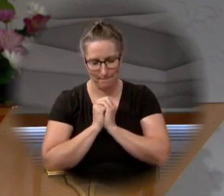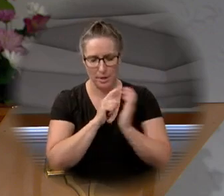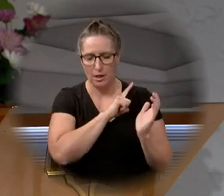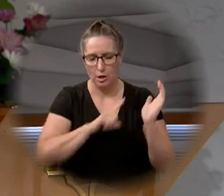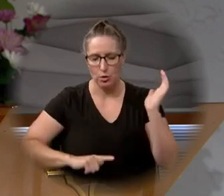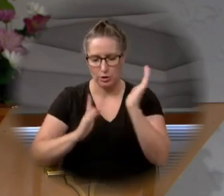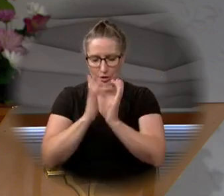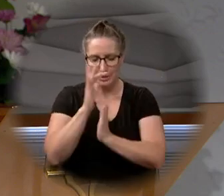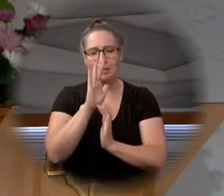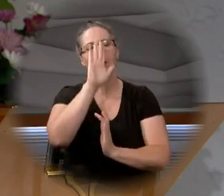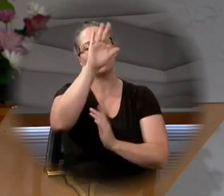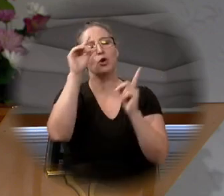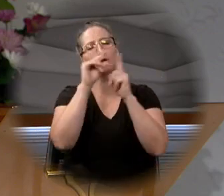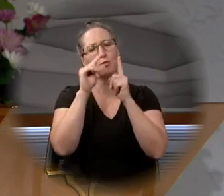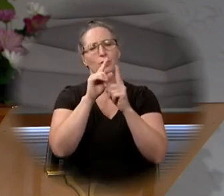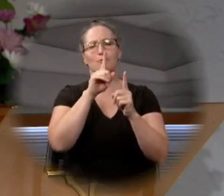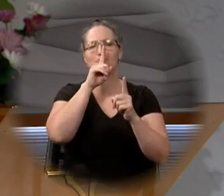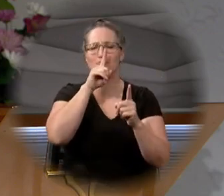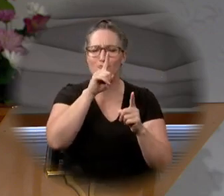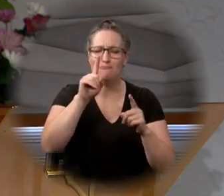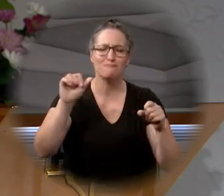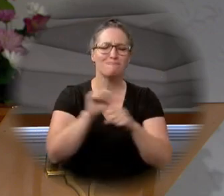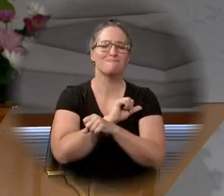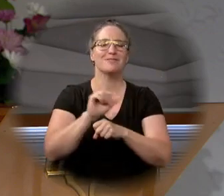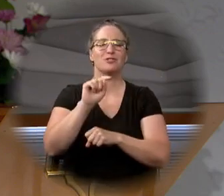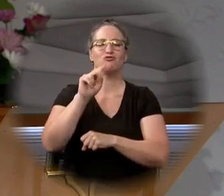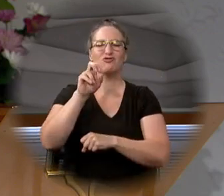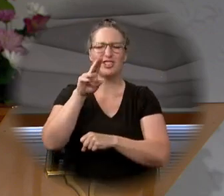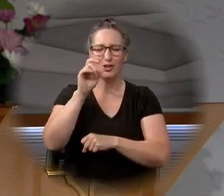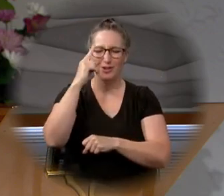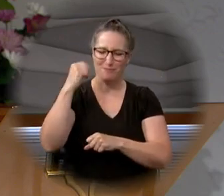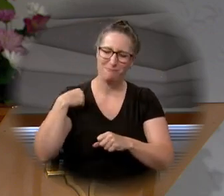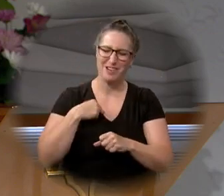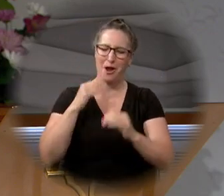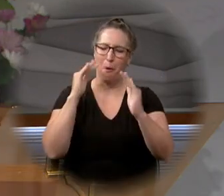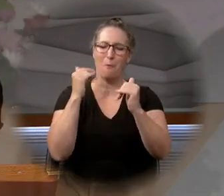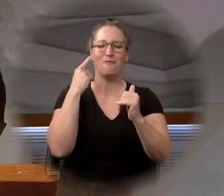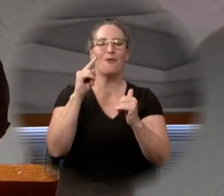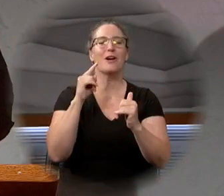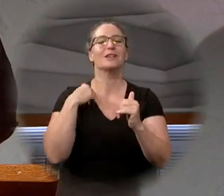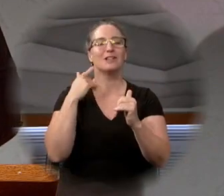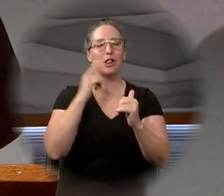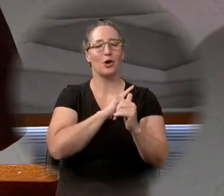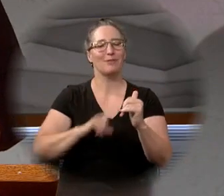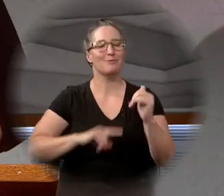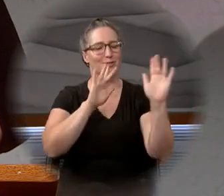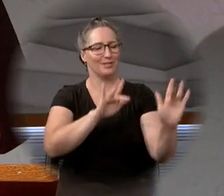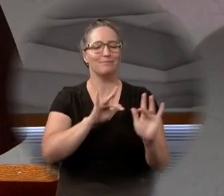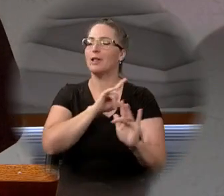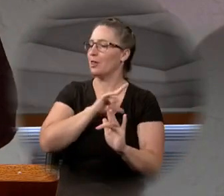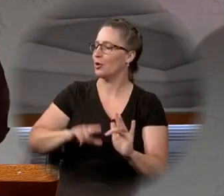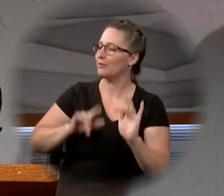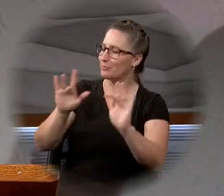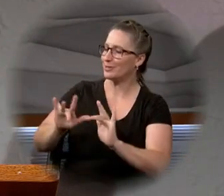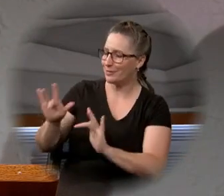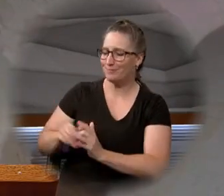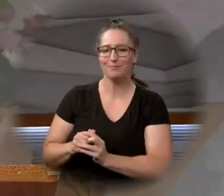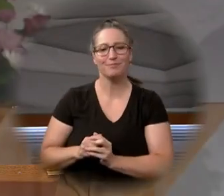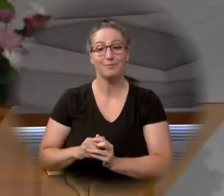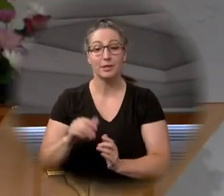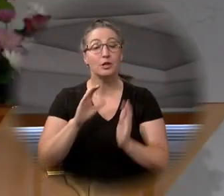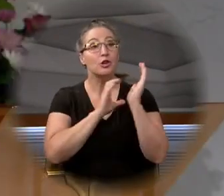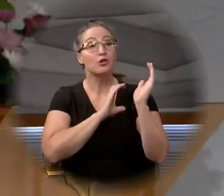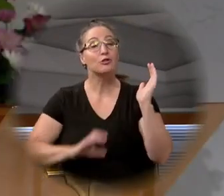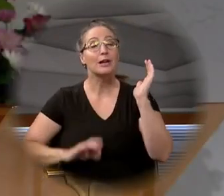Lord Jesus, your word is the treasure and hope for our lives. Lord, have mercy. Lord, have mercy.